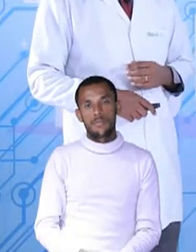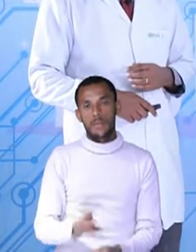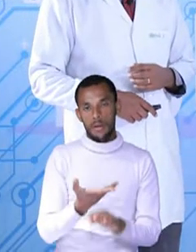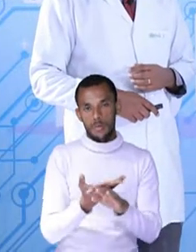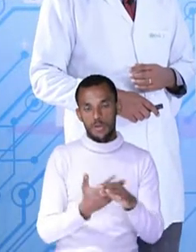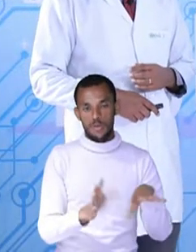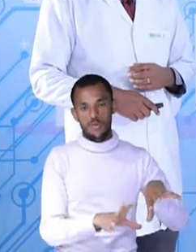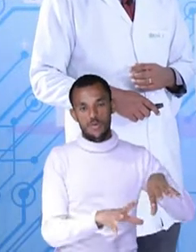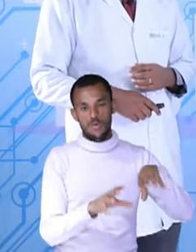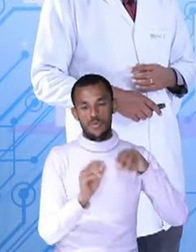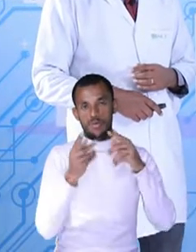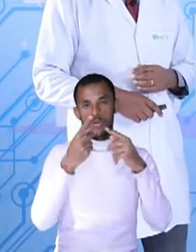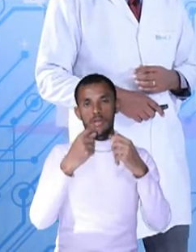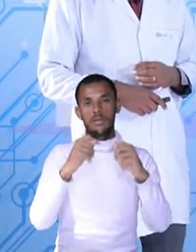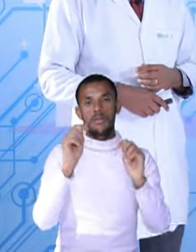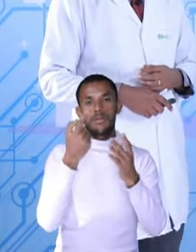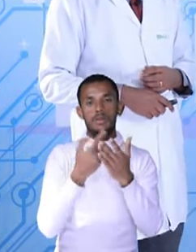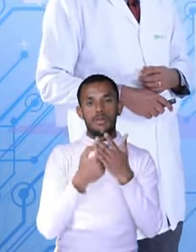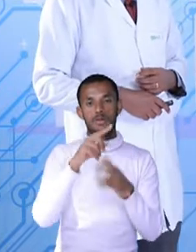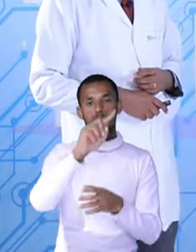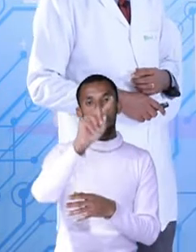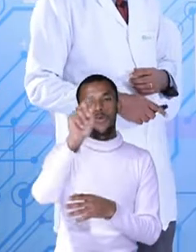Please, students, try this question.